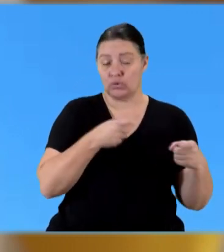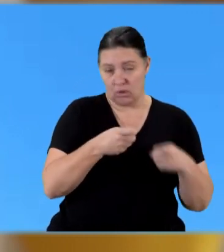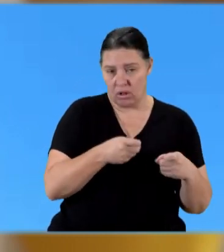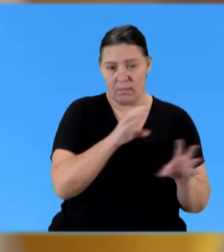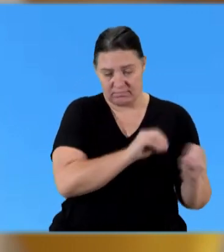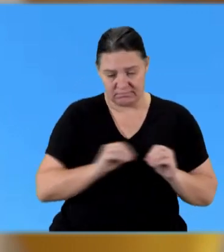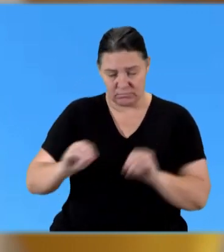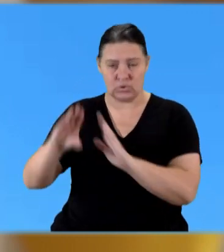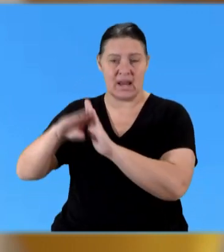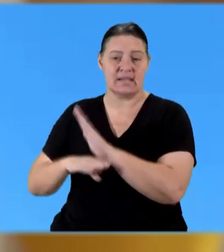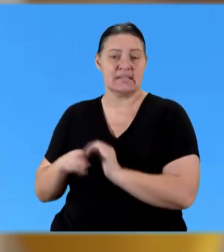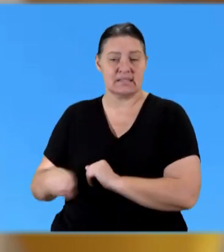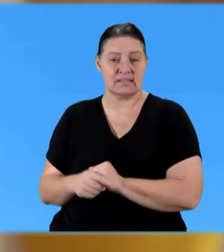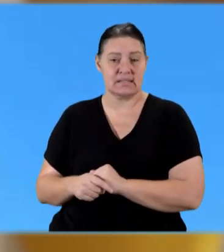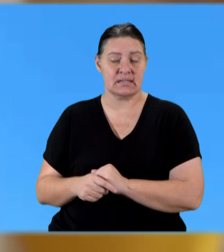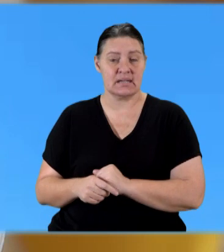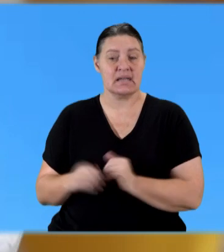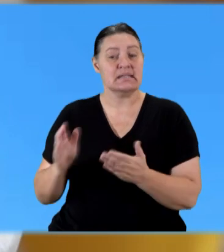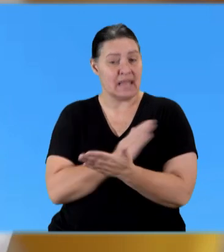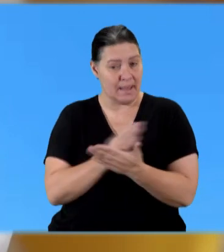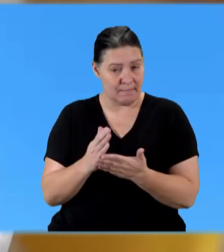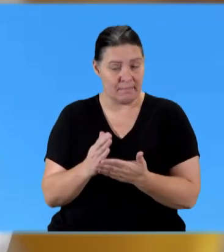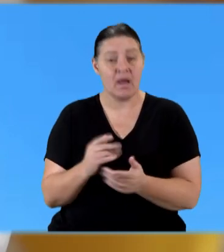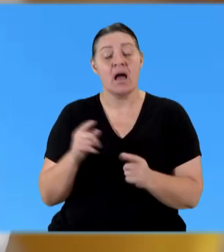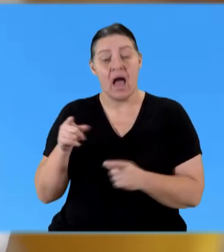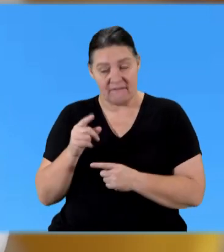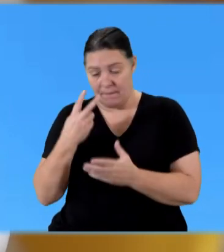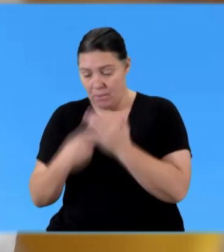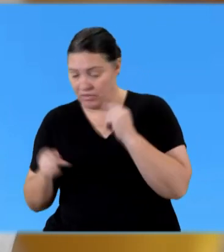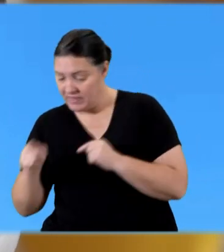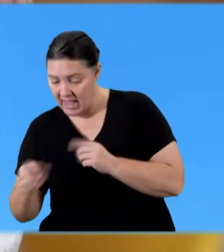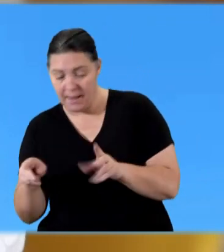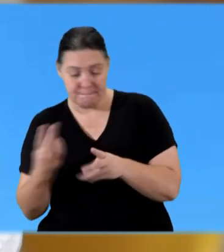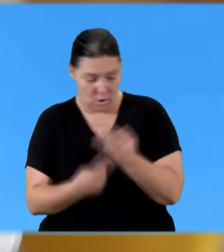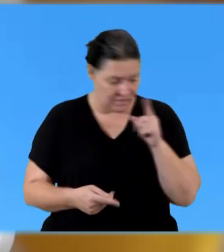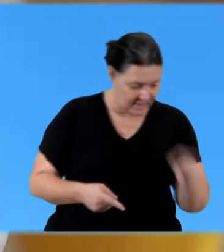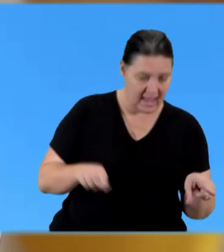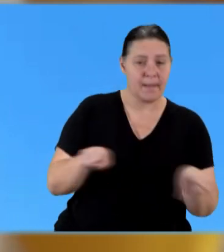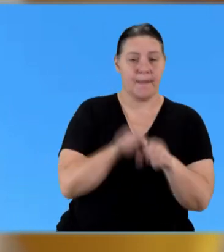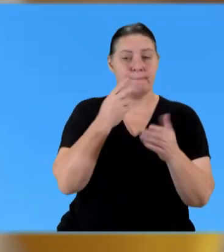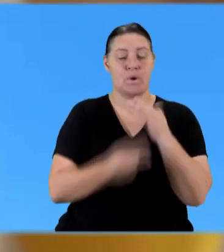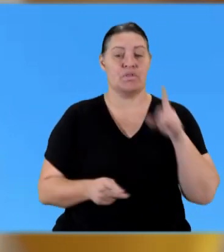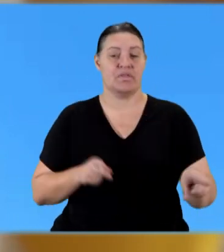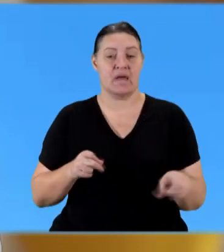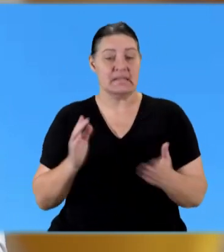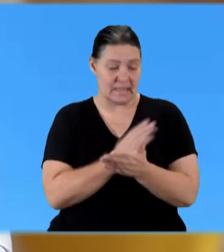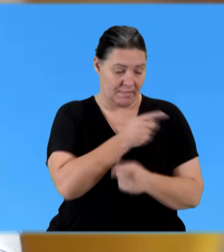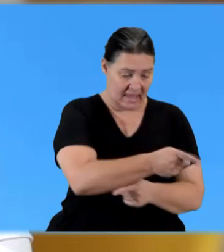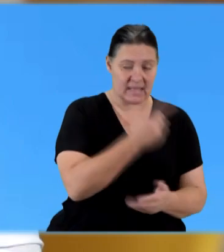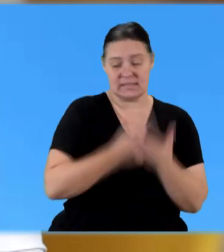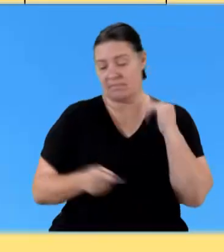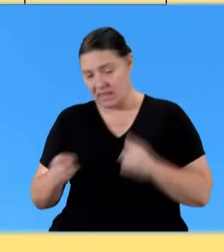then take them to the list. There are errors that will also go into both the control as well as the list. Let us